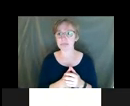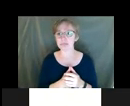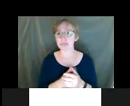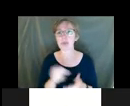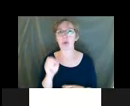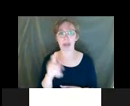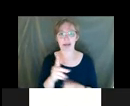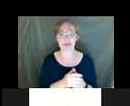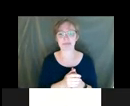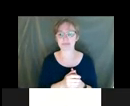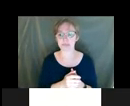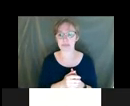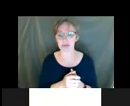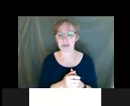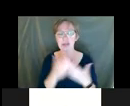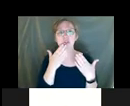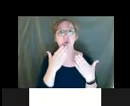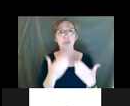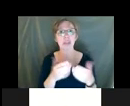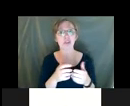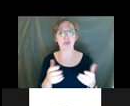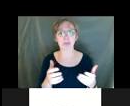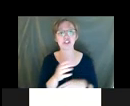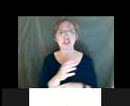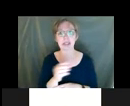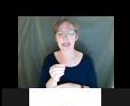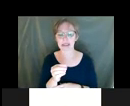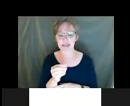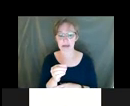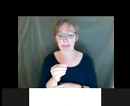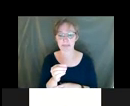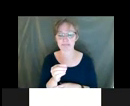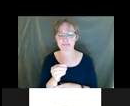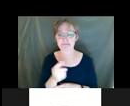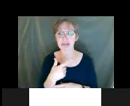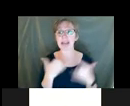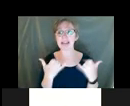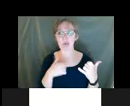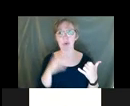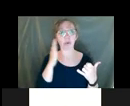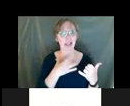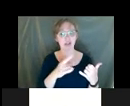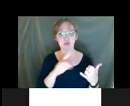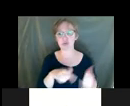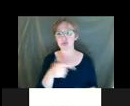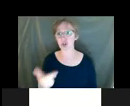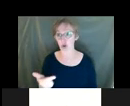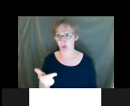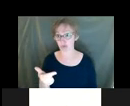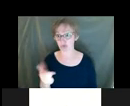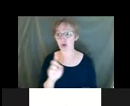Okay. I thank you very much, and I would now like to turn this over